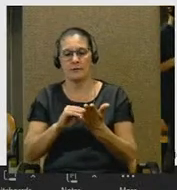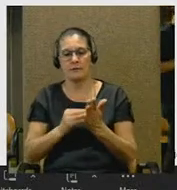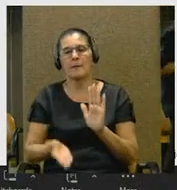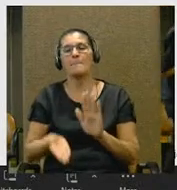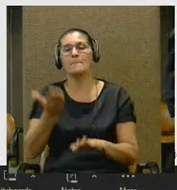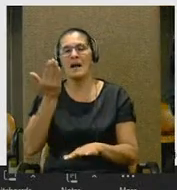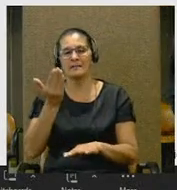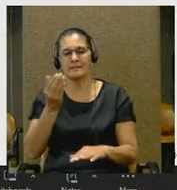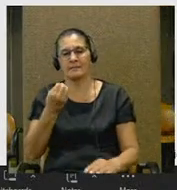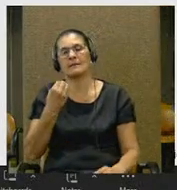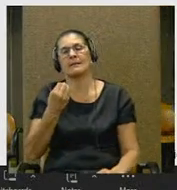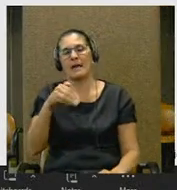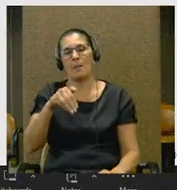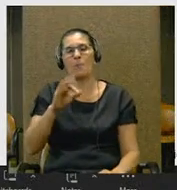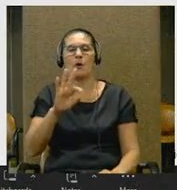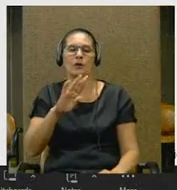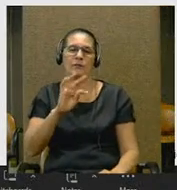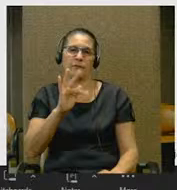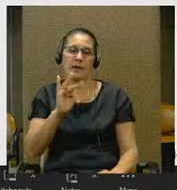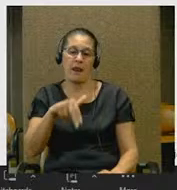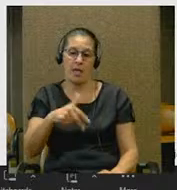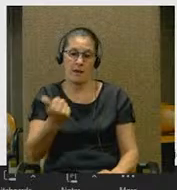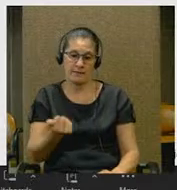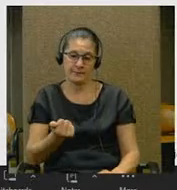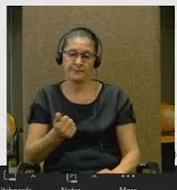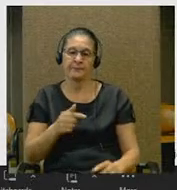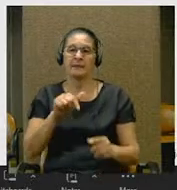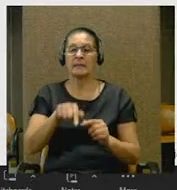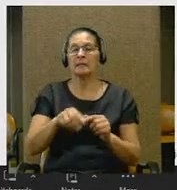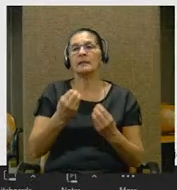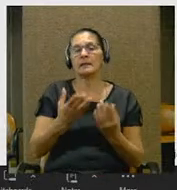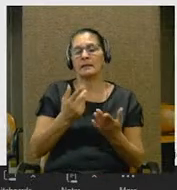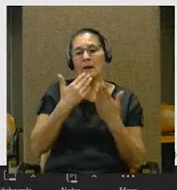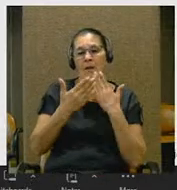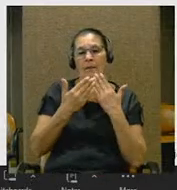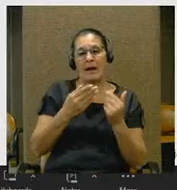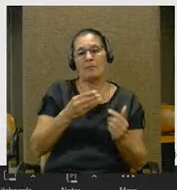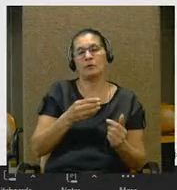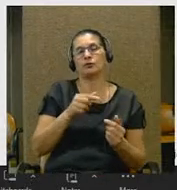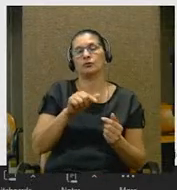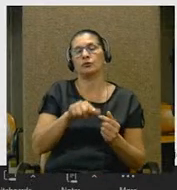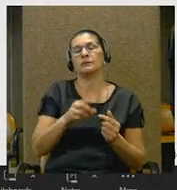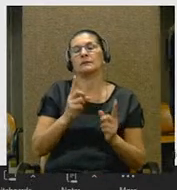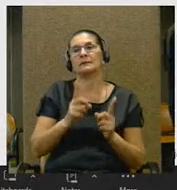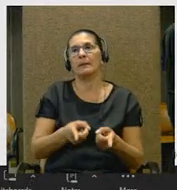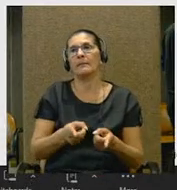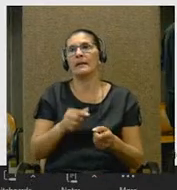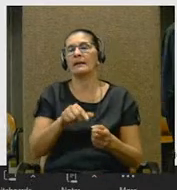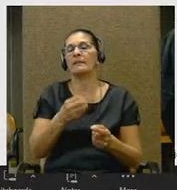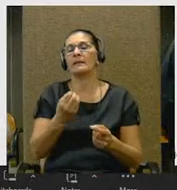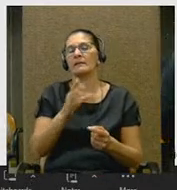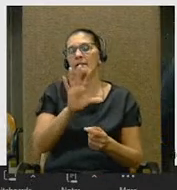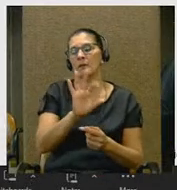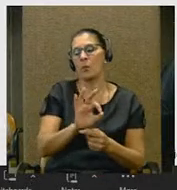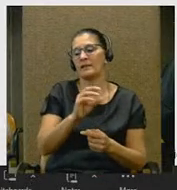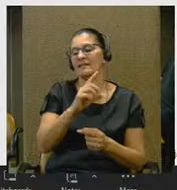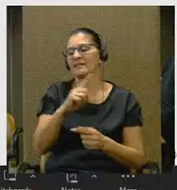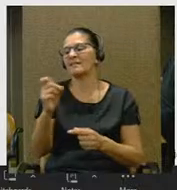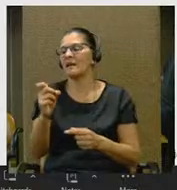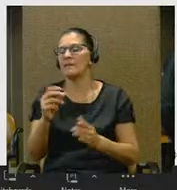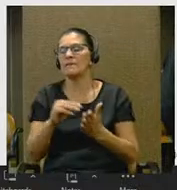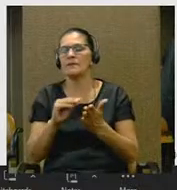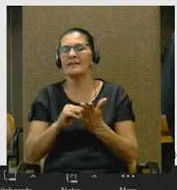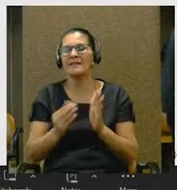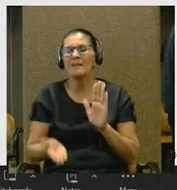fentanyl, which we're going to spend a lot of time talking about, is about 50 to 100 times stronger than morphine. And there are also some